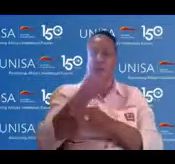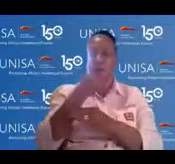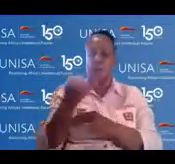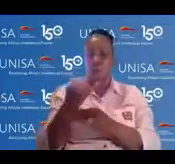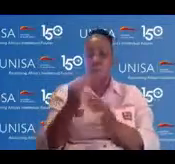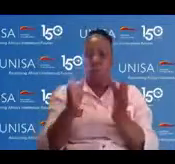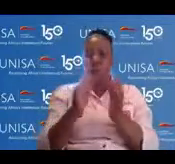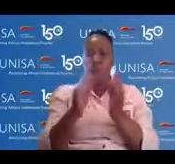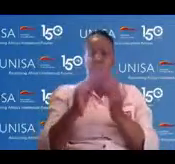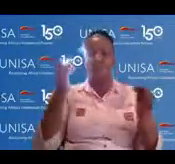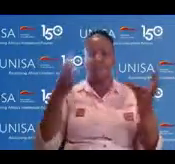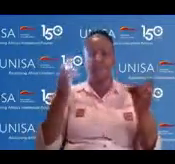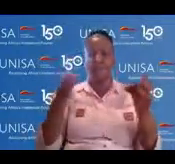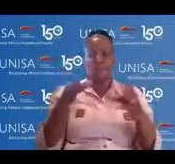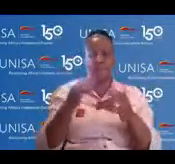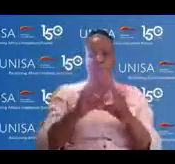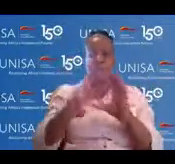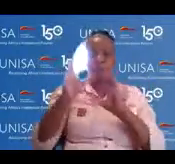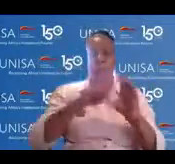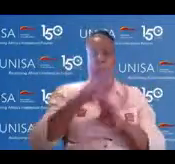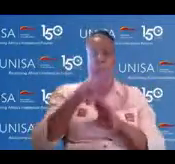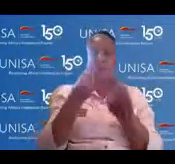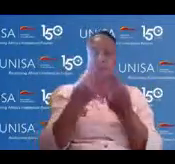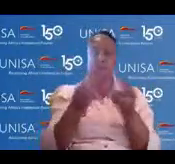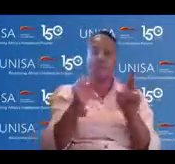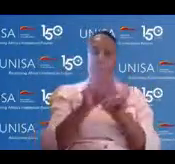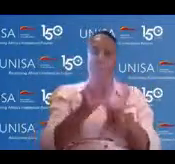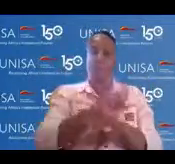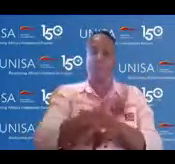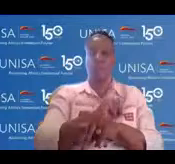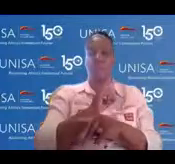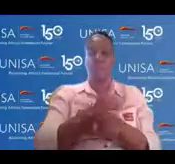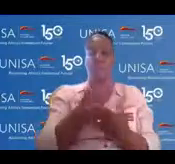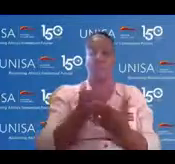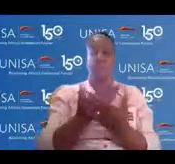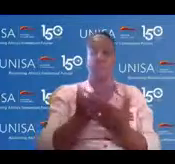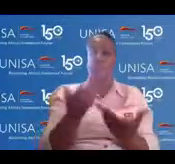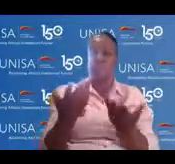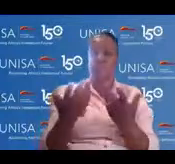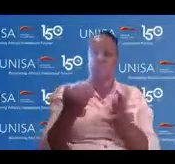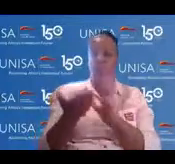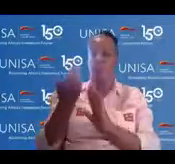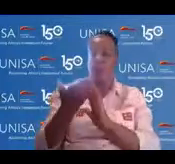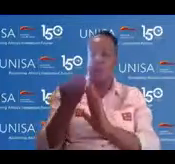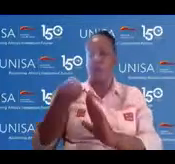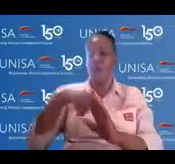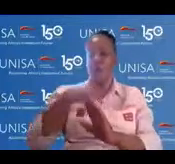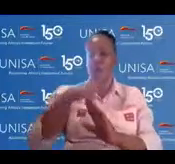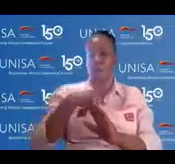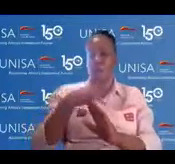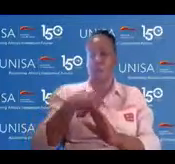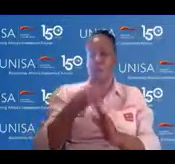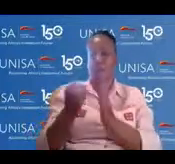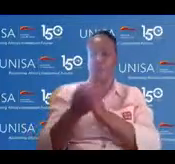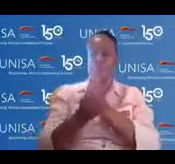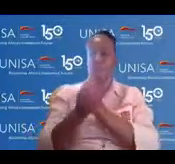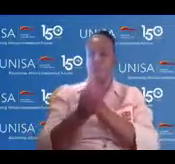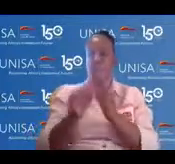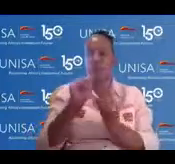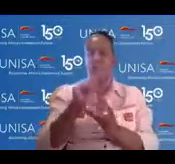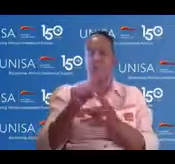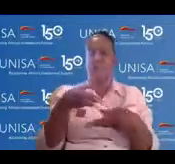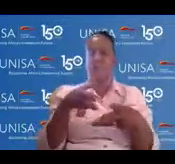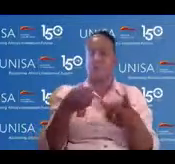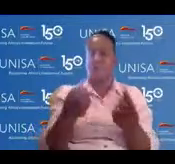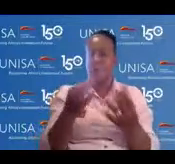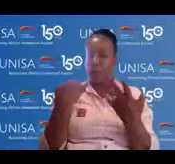with the institution so that we can actually update it on our end. Because if that is not done, you will not be